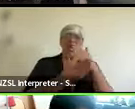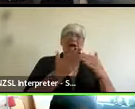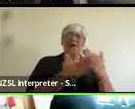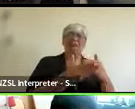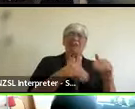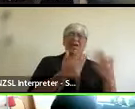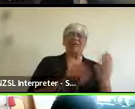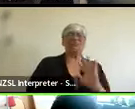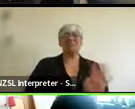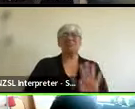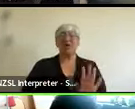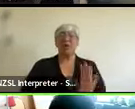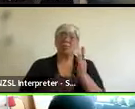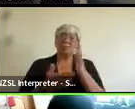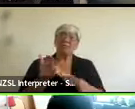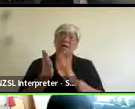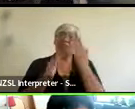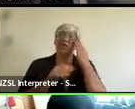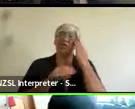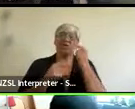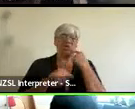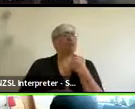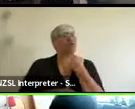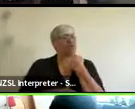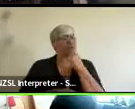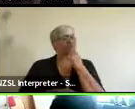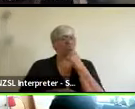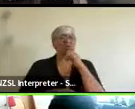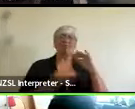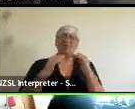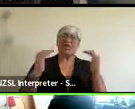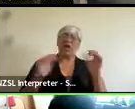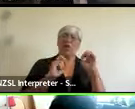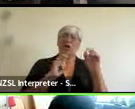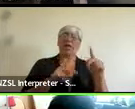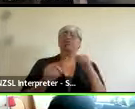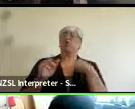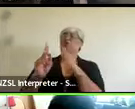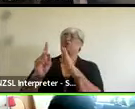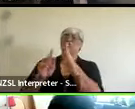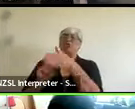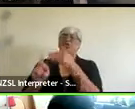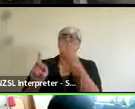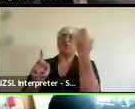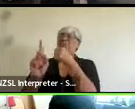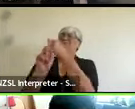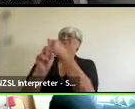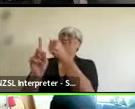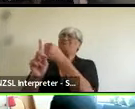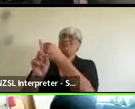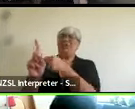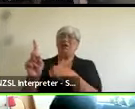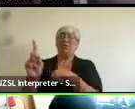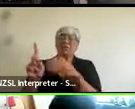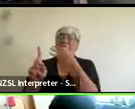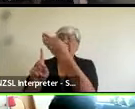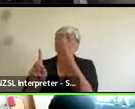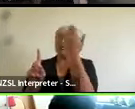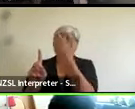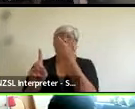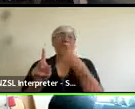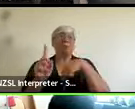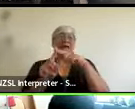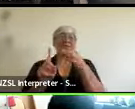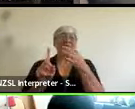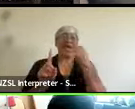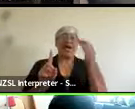a reasonable request, so she advocated for her son. She then asked the school and the Ministry of Education